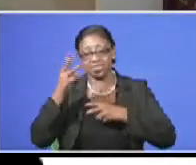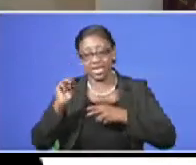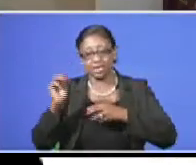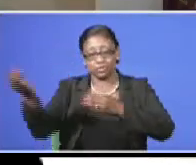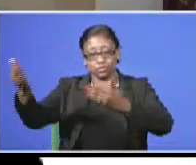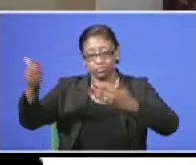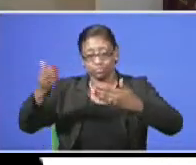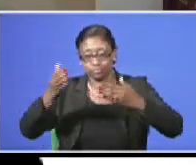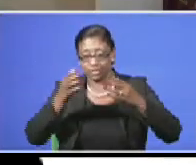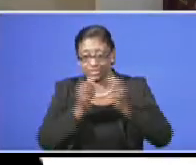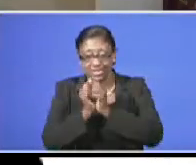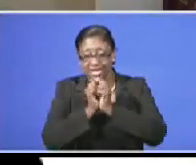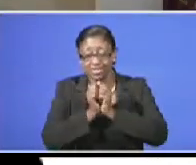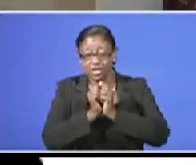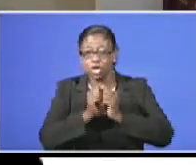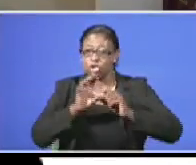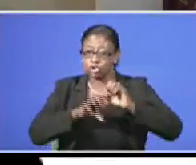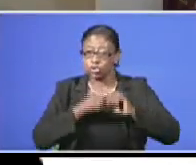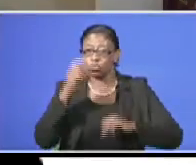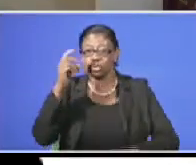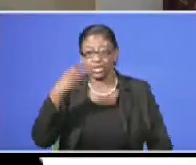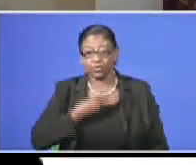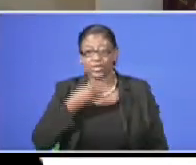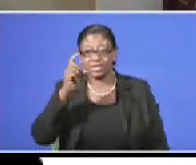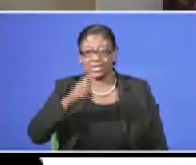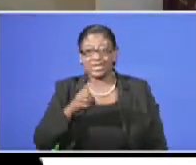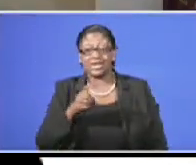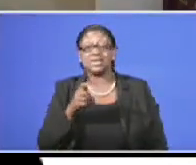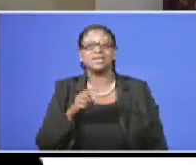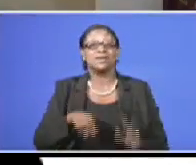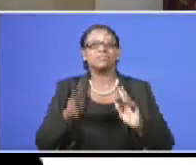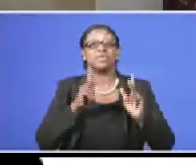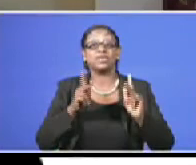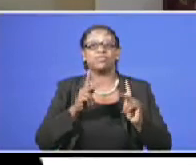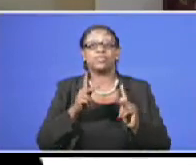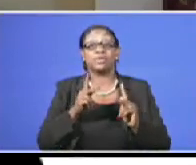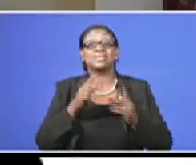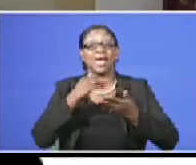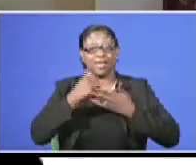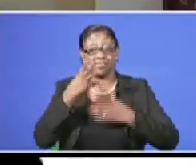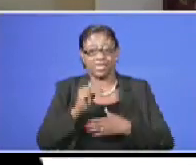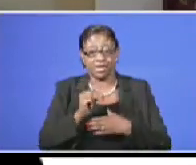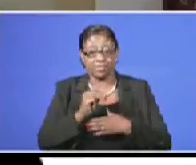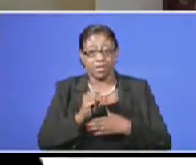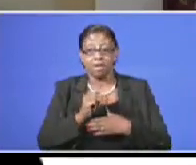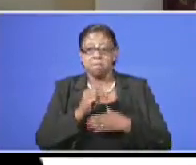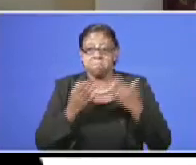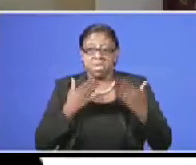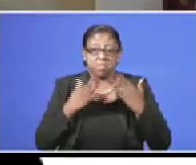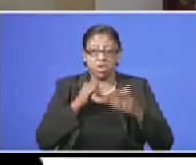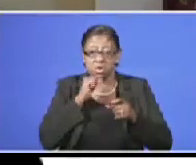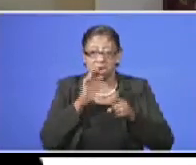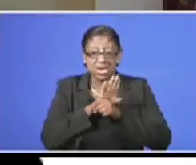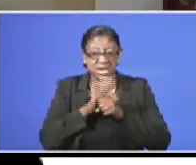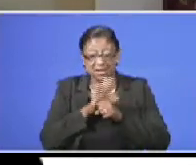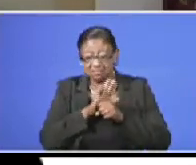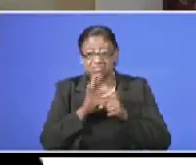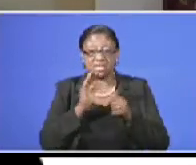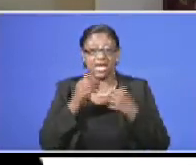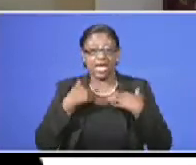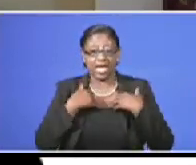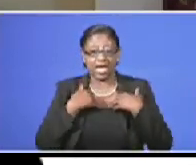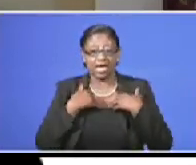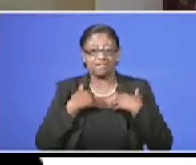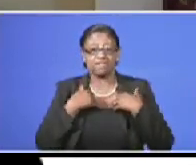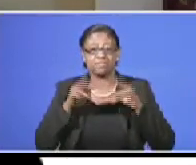when we do have the professionals that are able to help them, I don't know if we have enough that are able to help those that are reached a place.